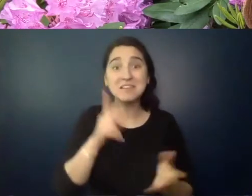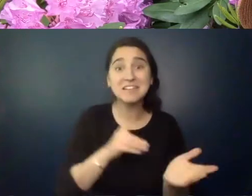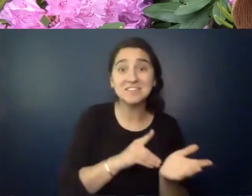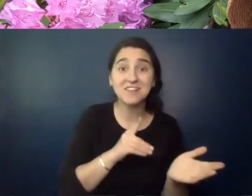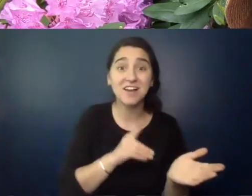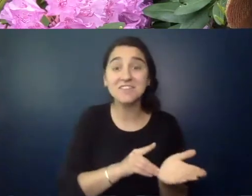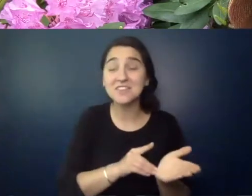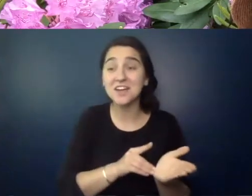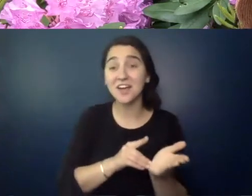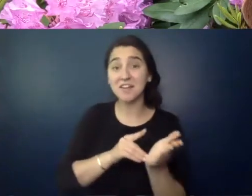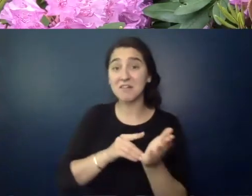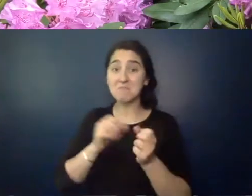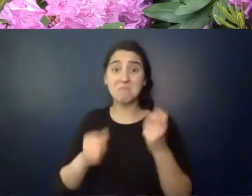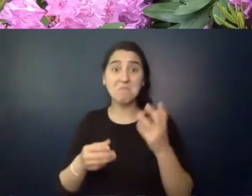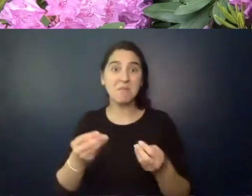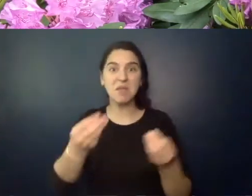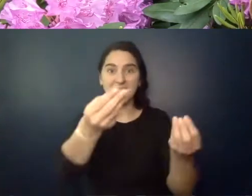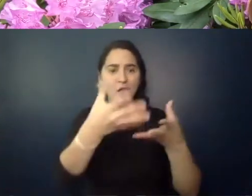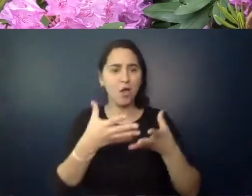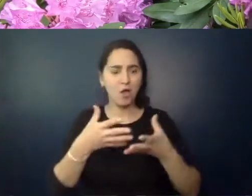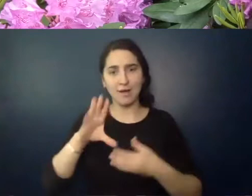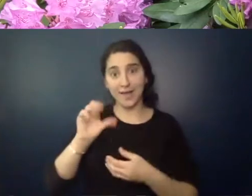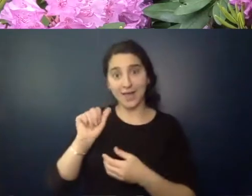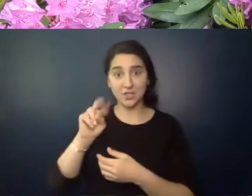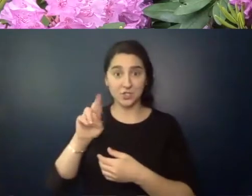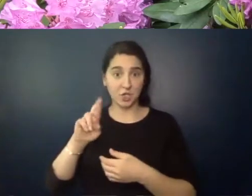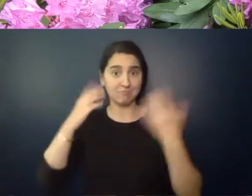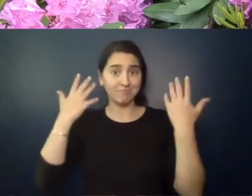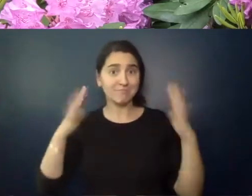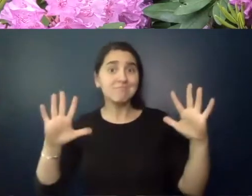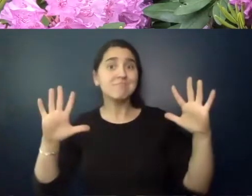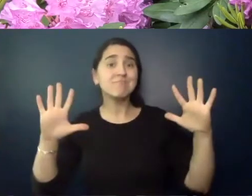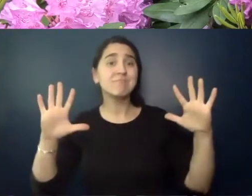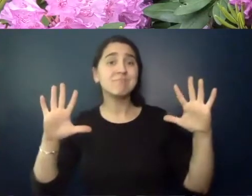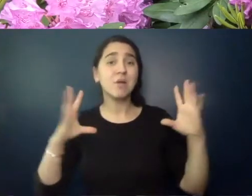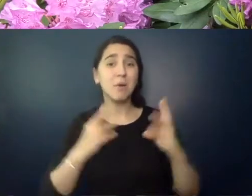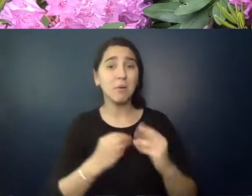receiving a word from our physicians that we are in remission.